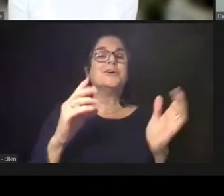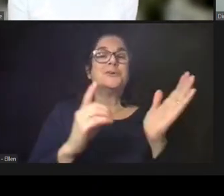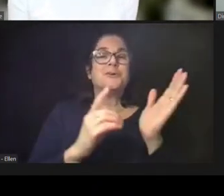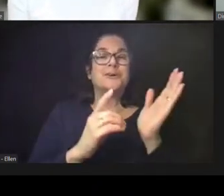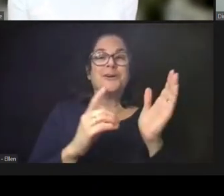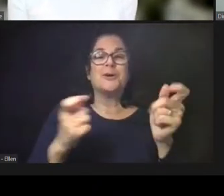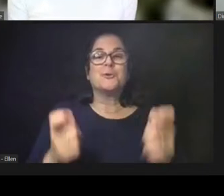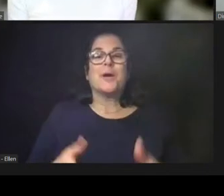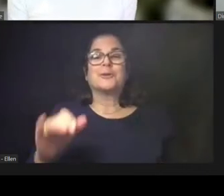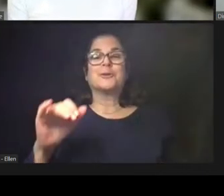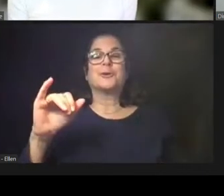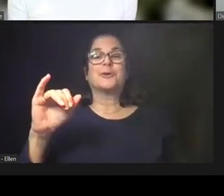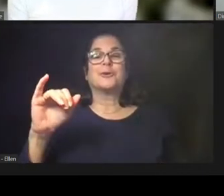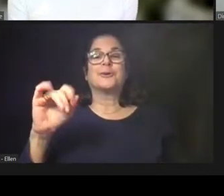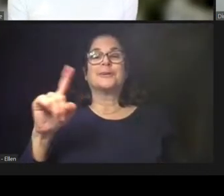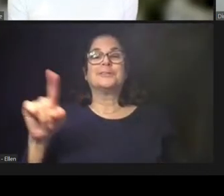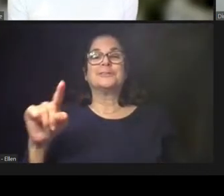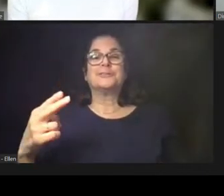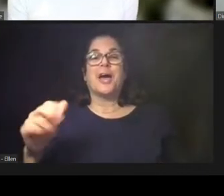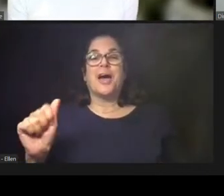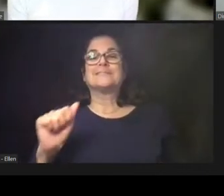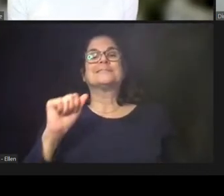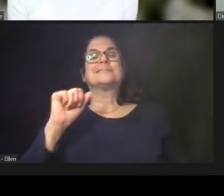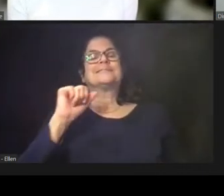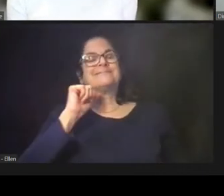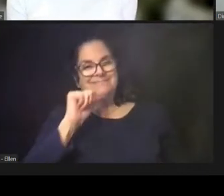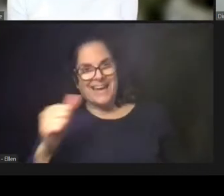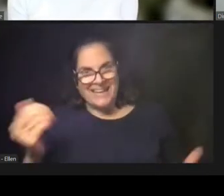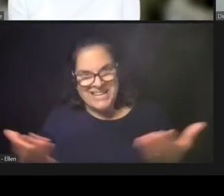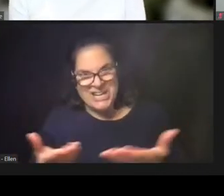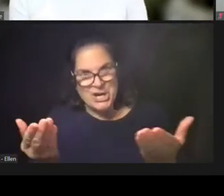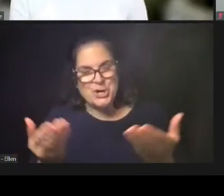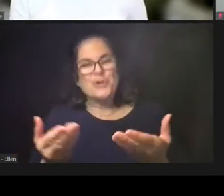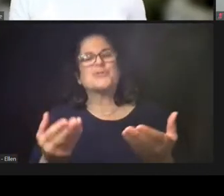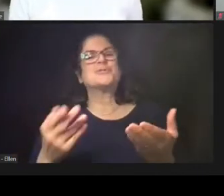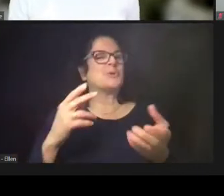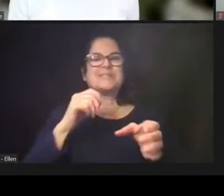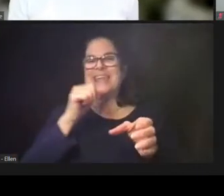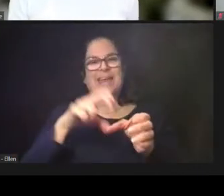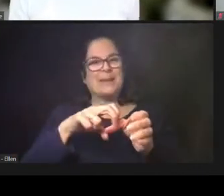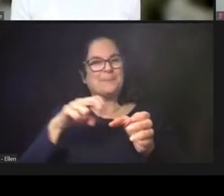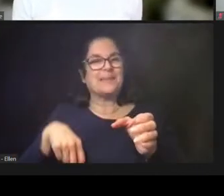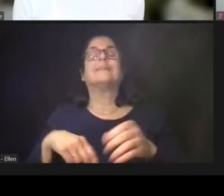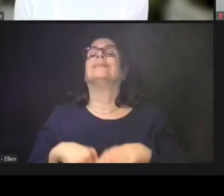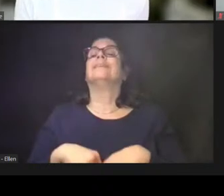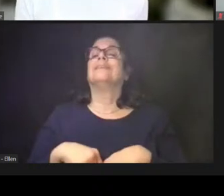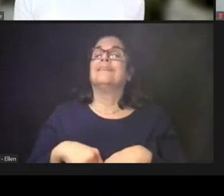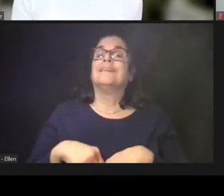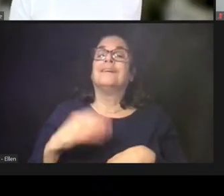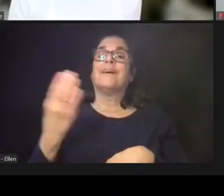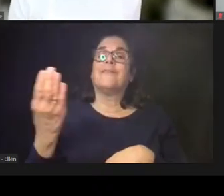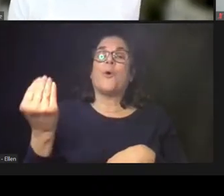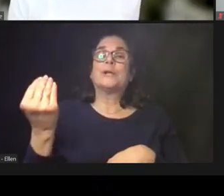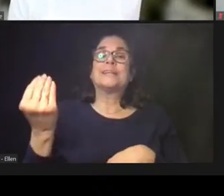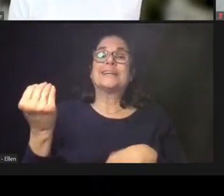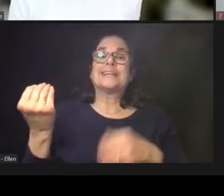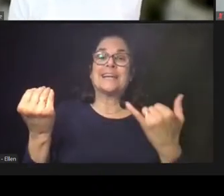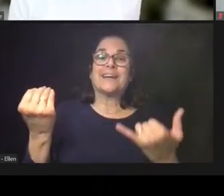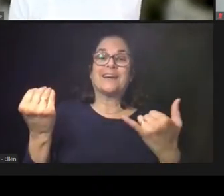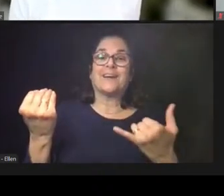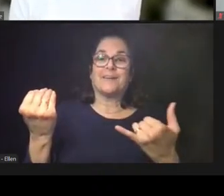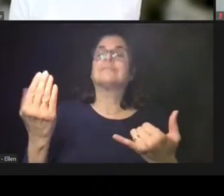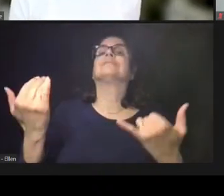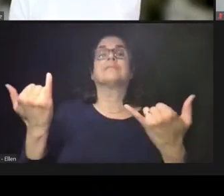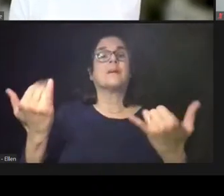So we can now proceed to item number 14. Chairman? Finally, may I now have a motion